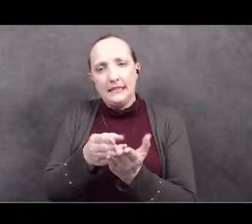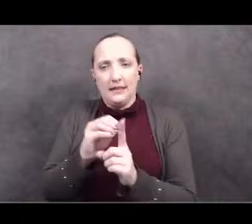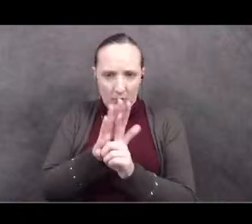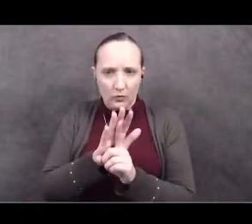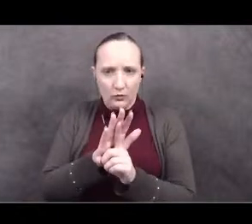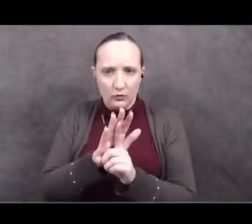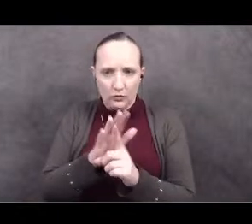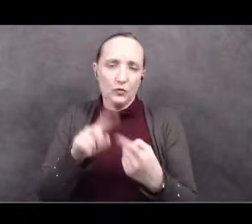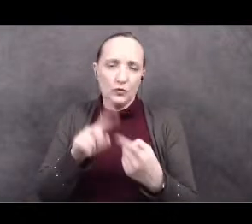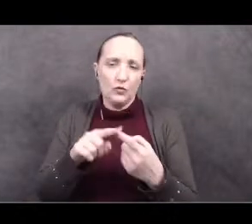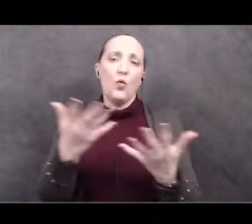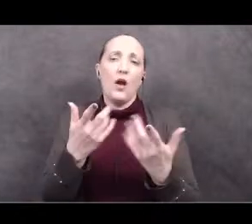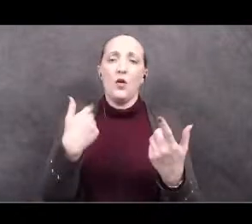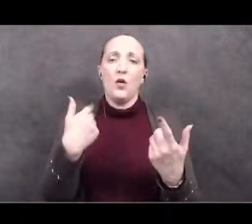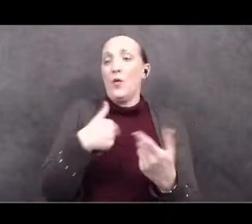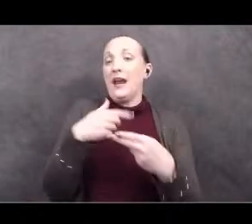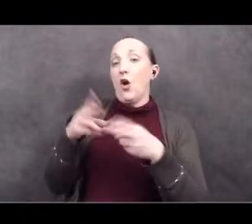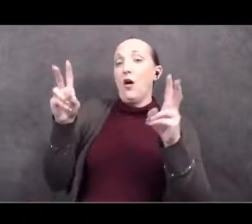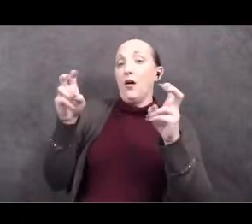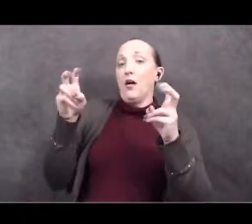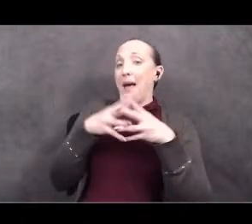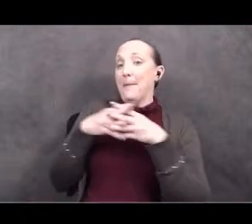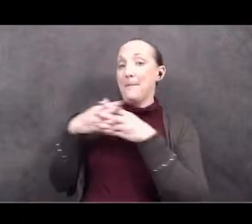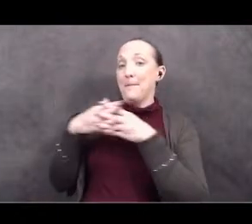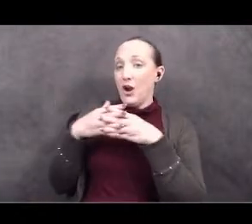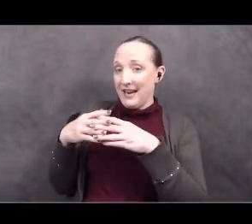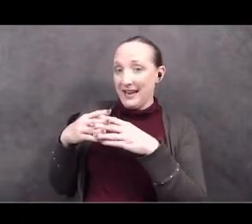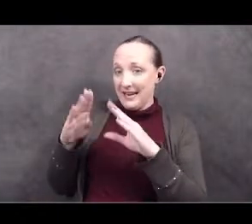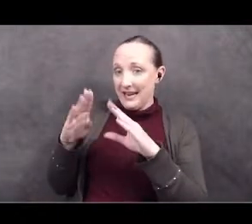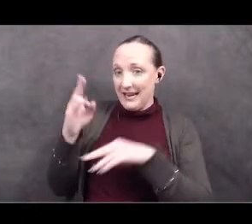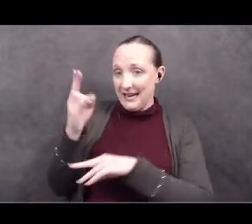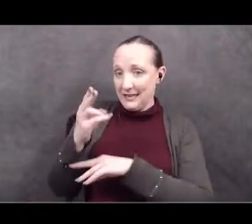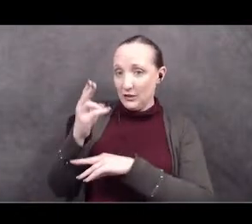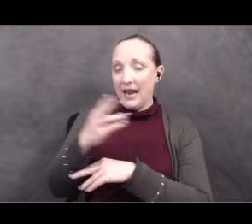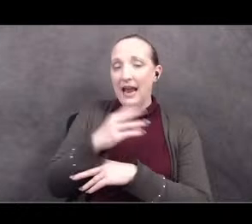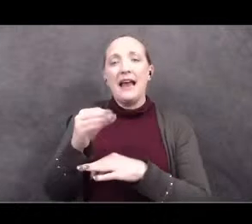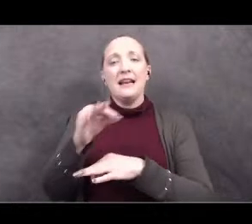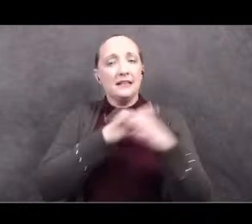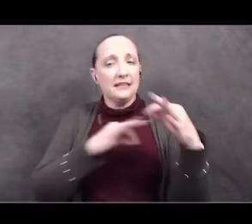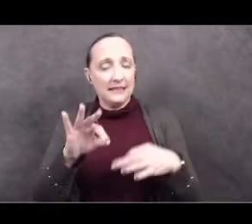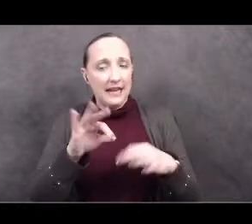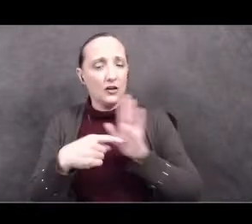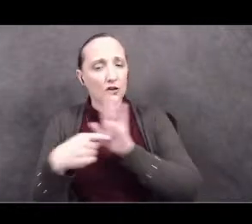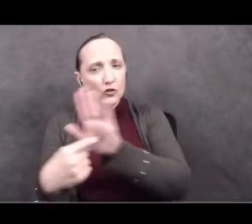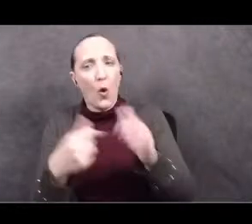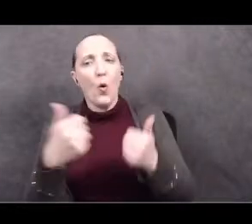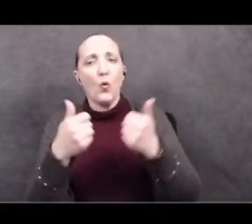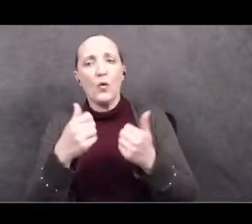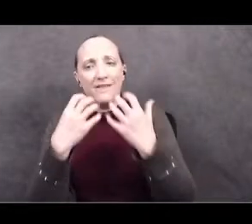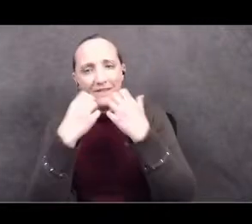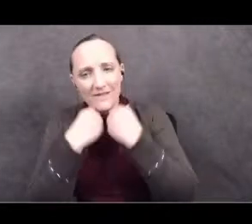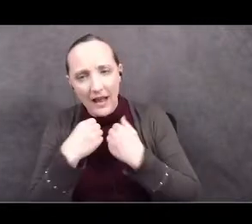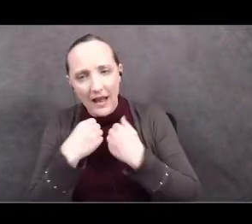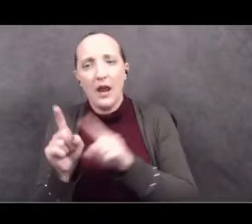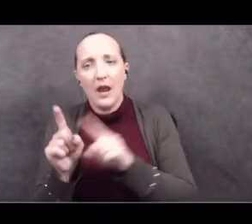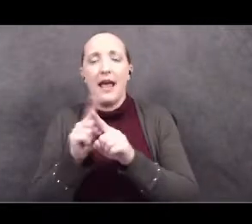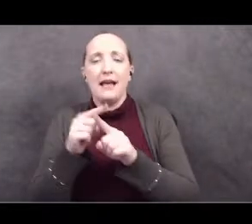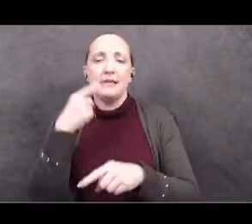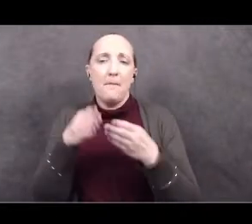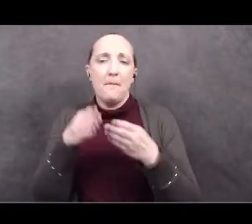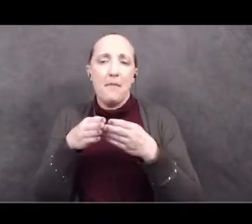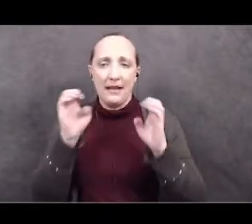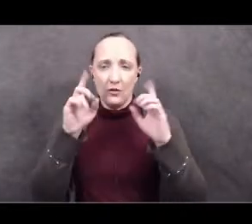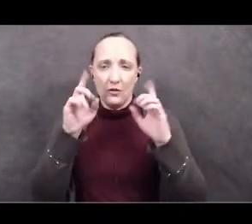as American history and redefine who or what topics are of value when it comes to public education a